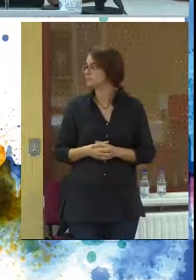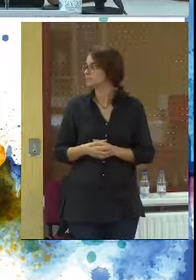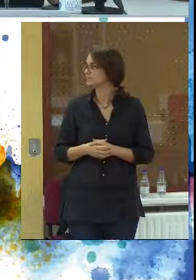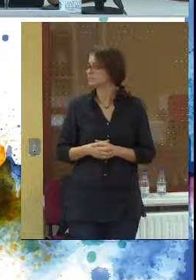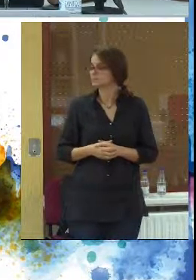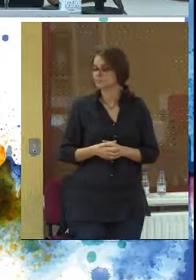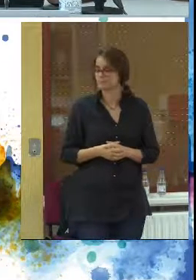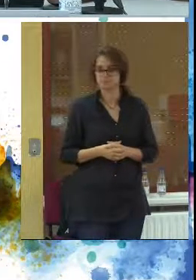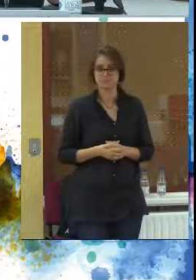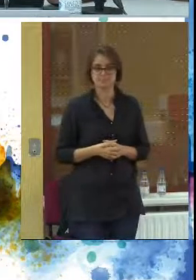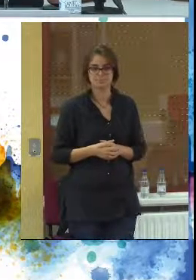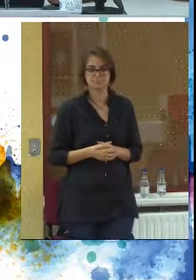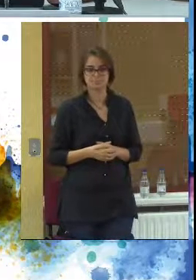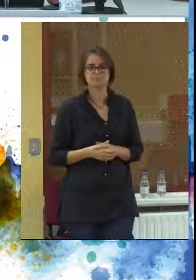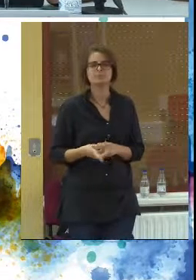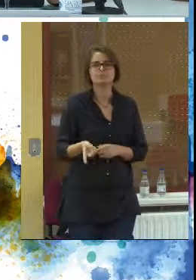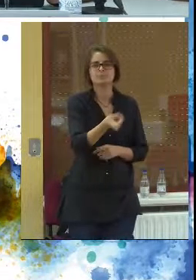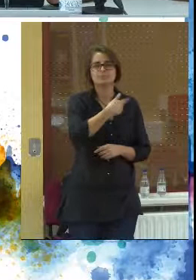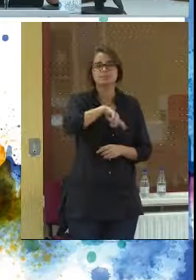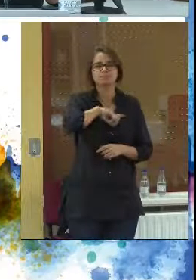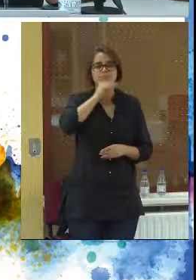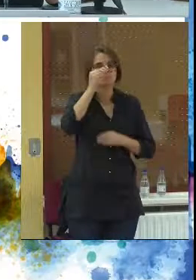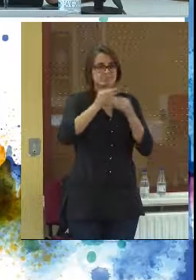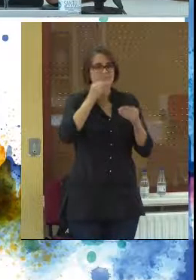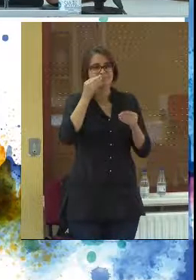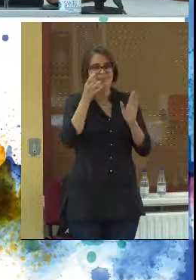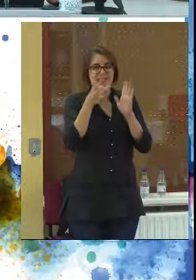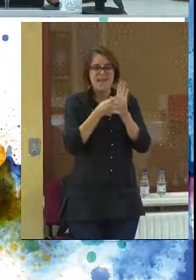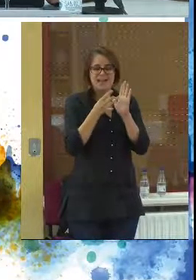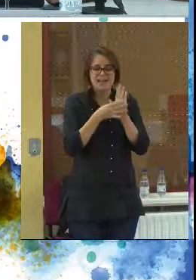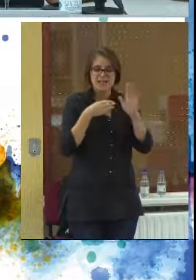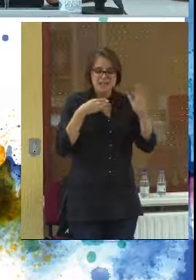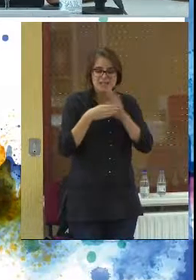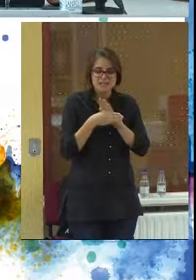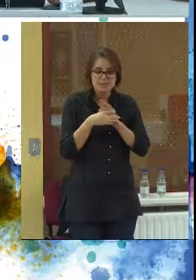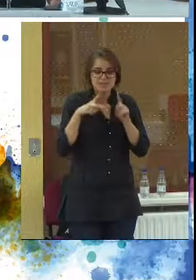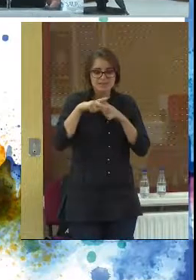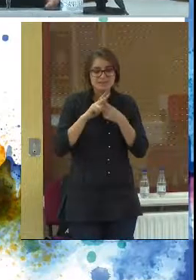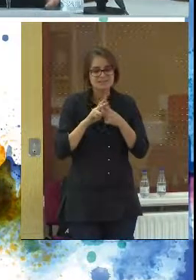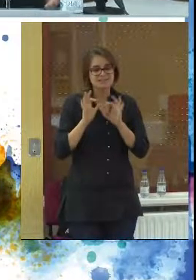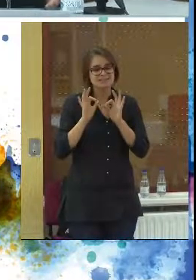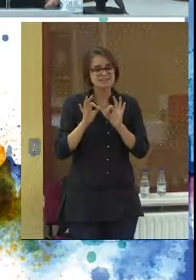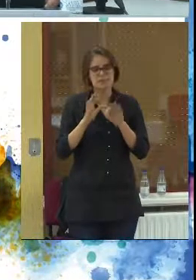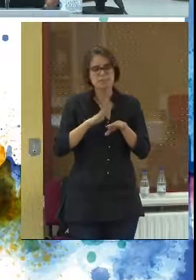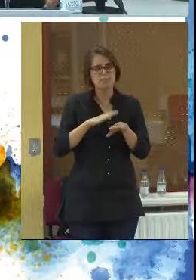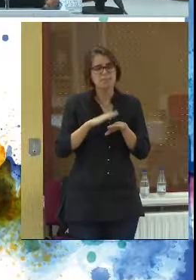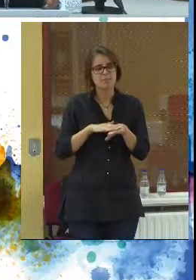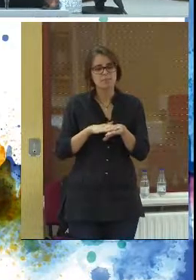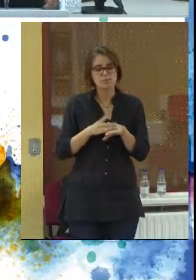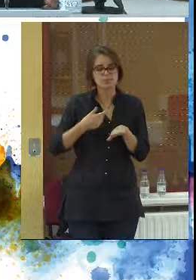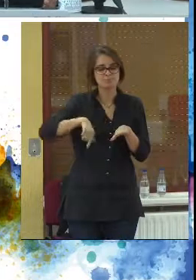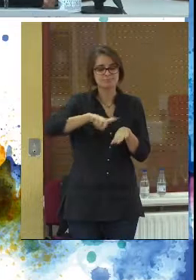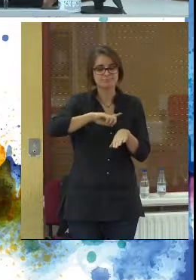areas. And why have we thought about contents of accessibility in this workshop?